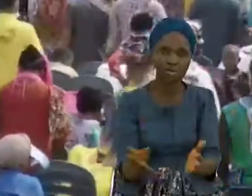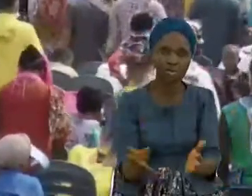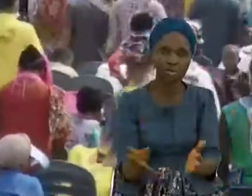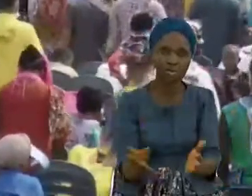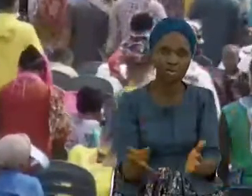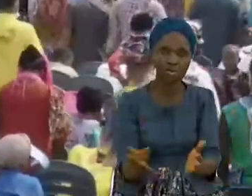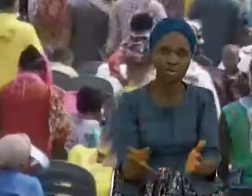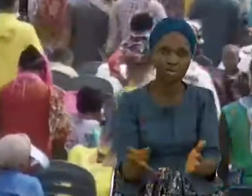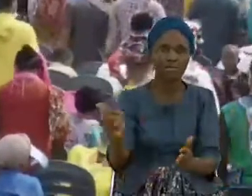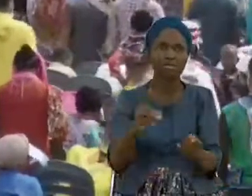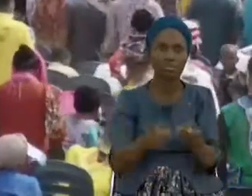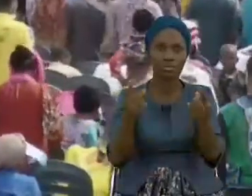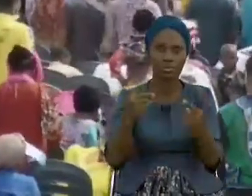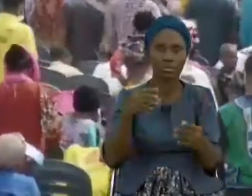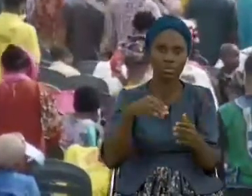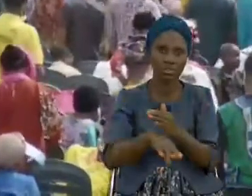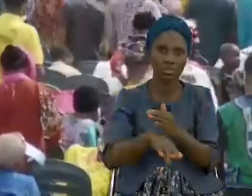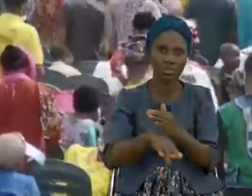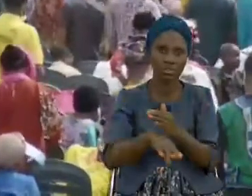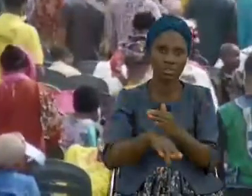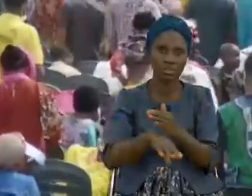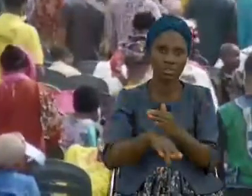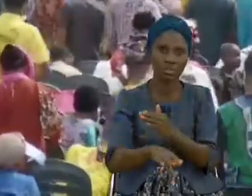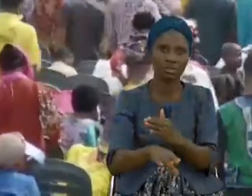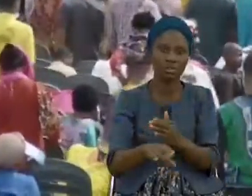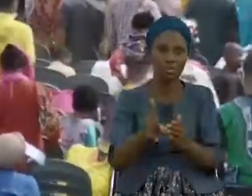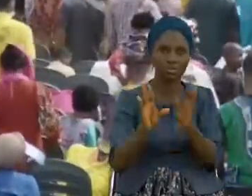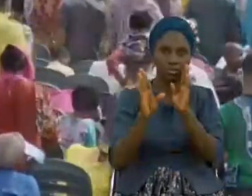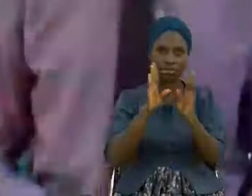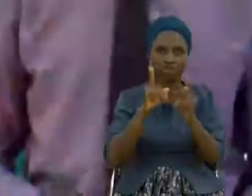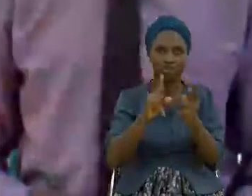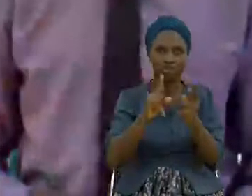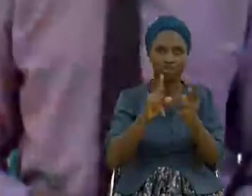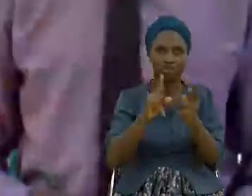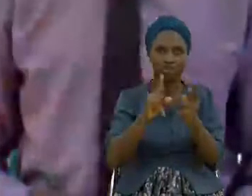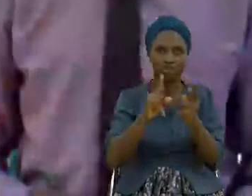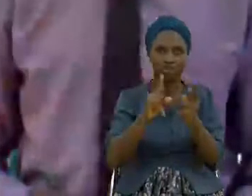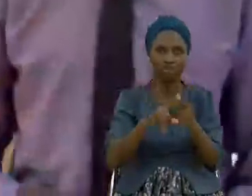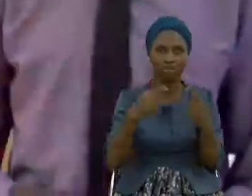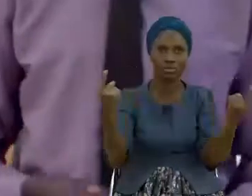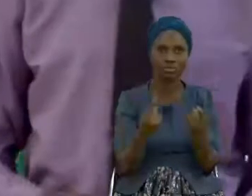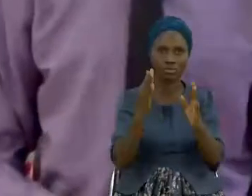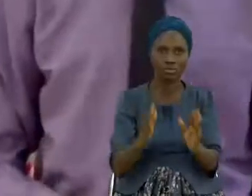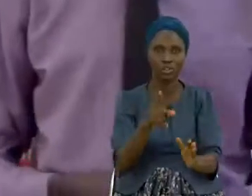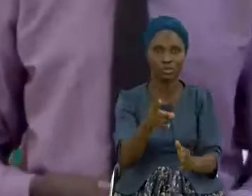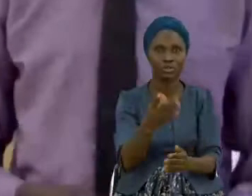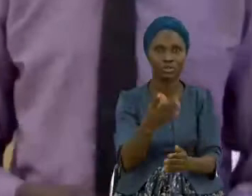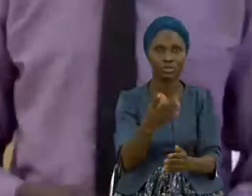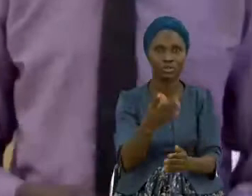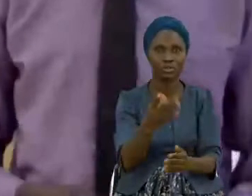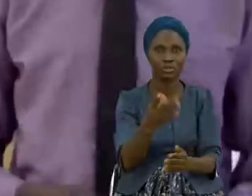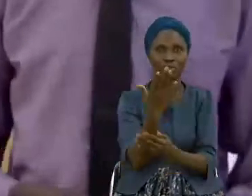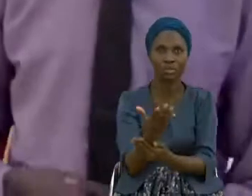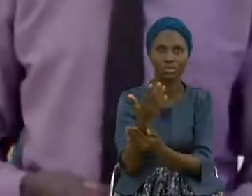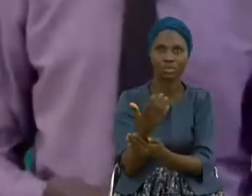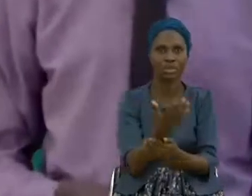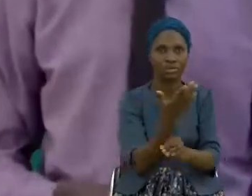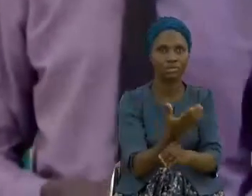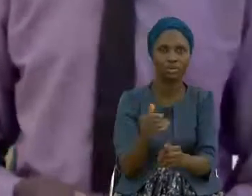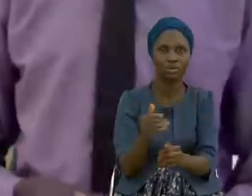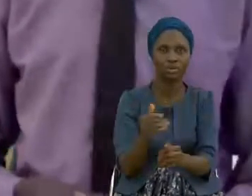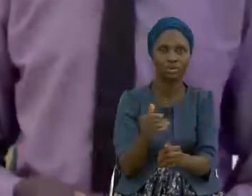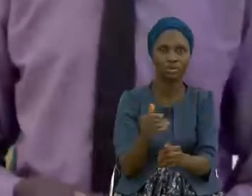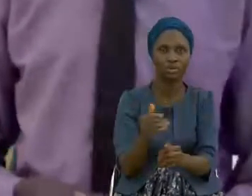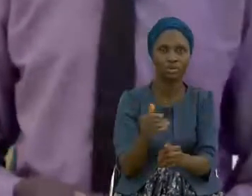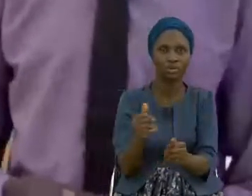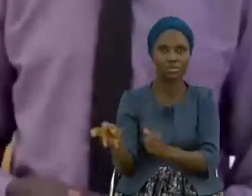to sinners you please for them earnestly that destroy page